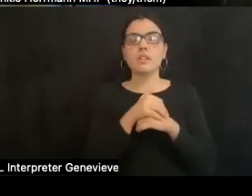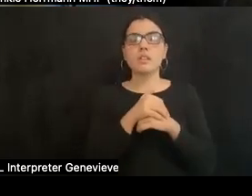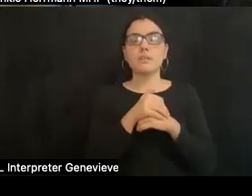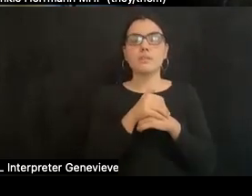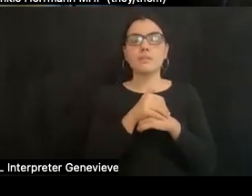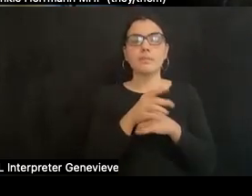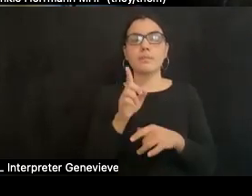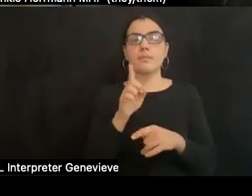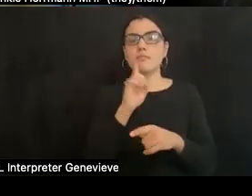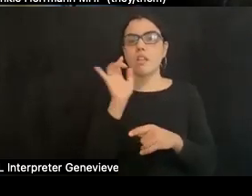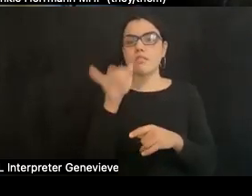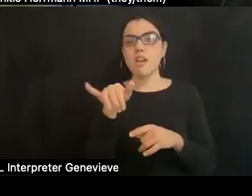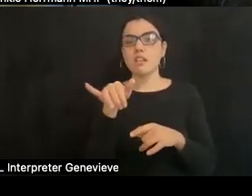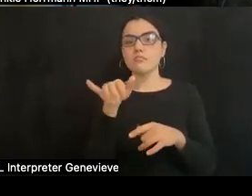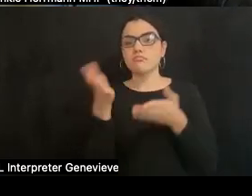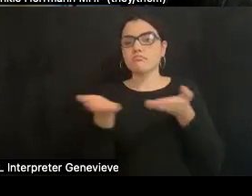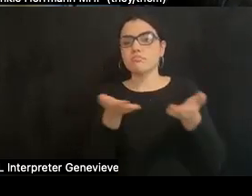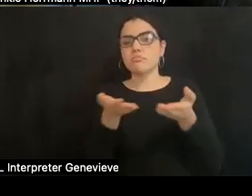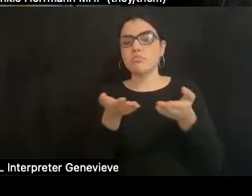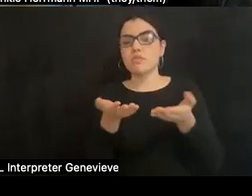That's kind of under these services.